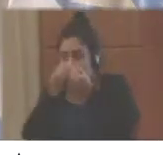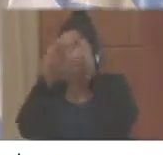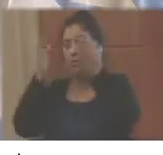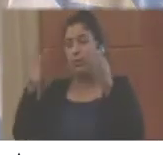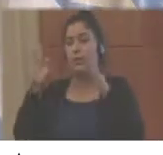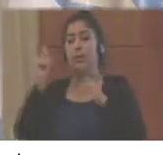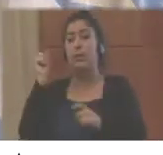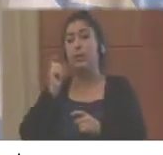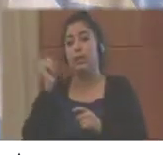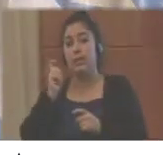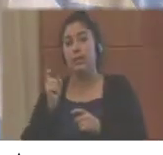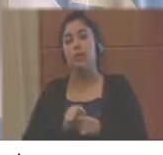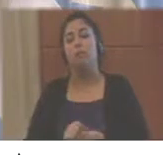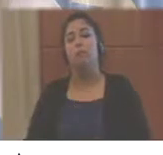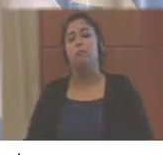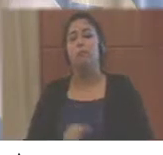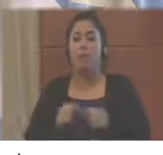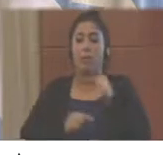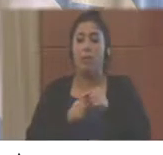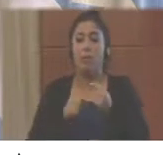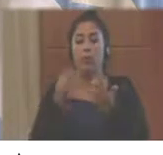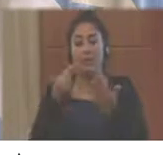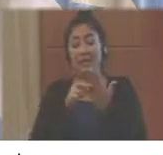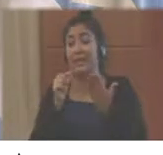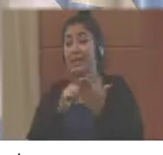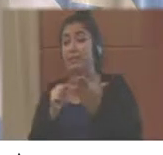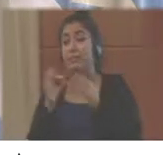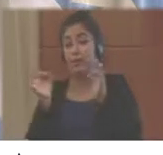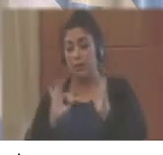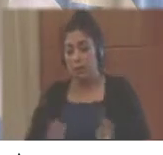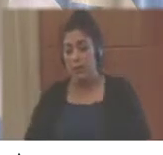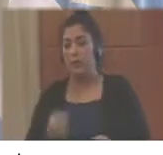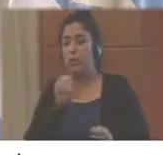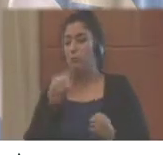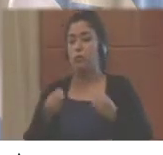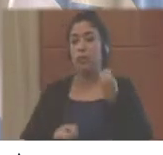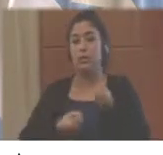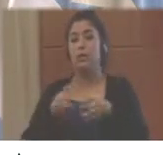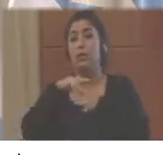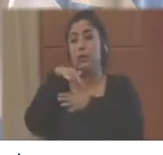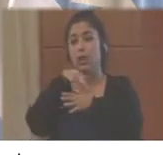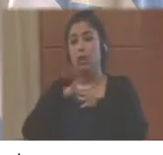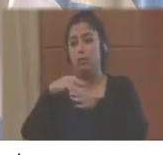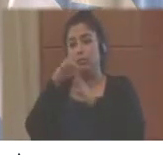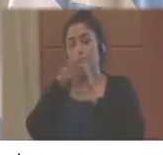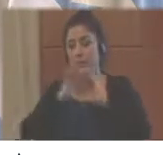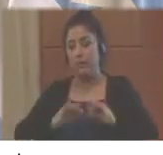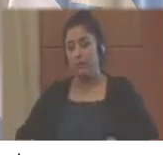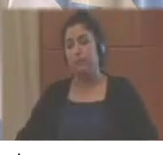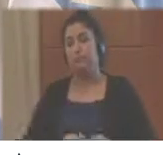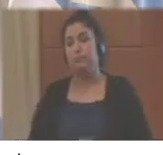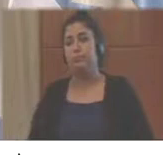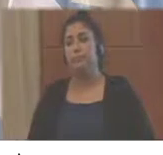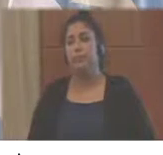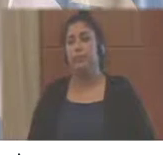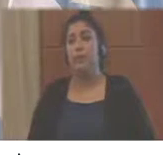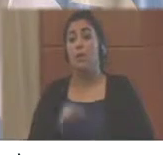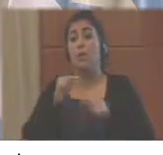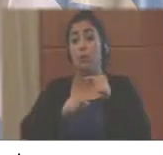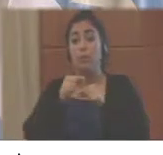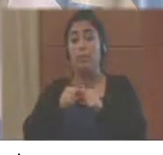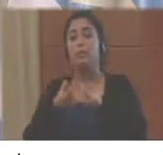of Risk Management and Financial Management was